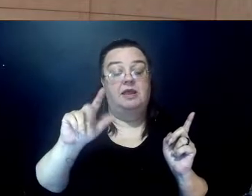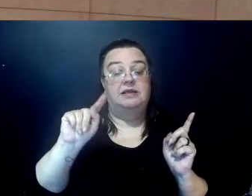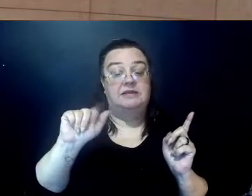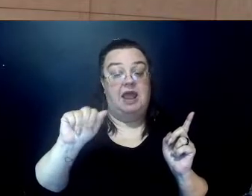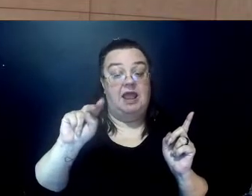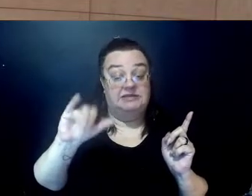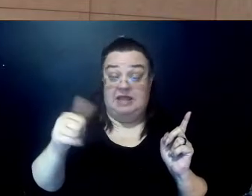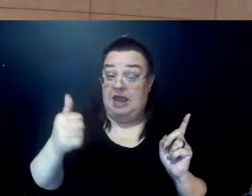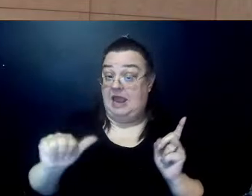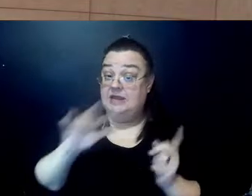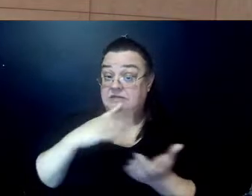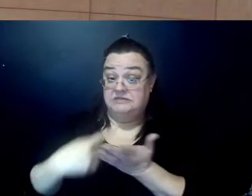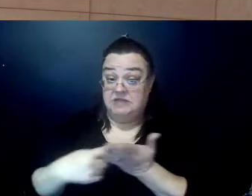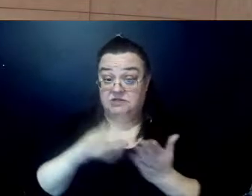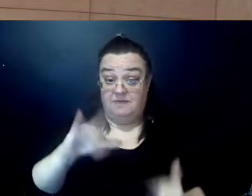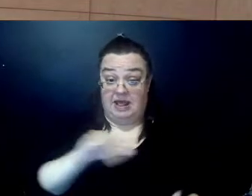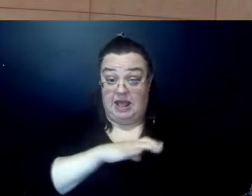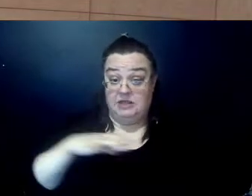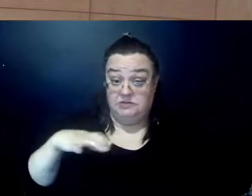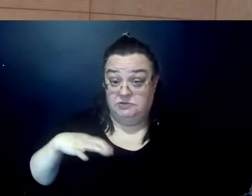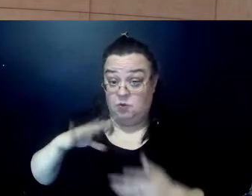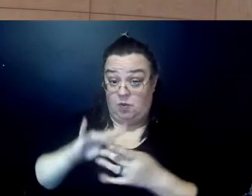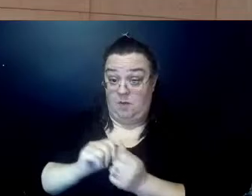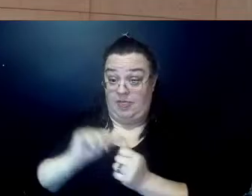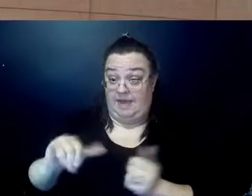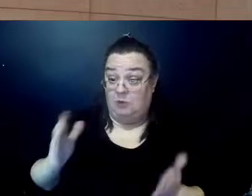by the council members on the motion?